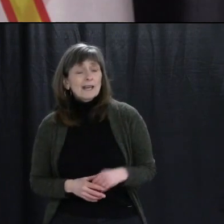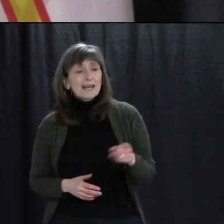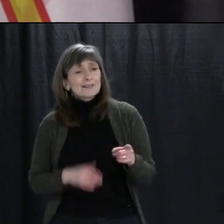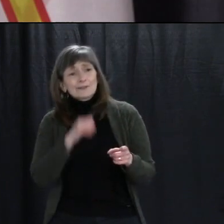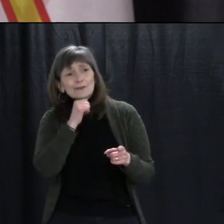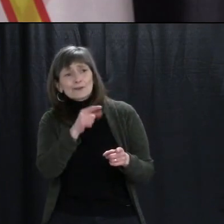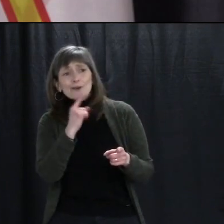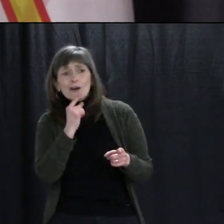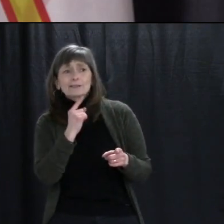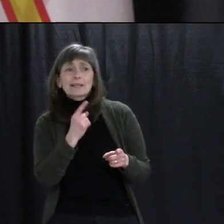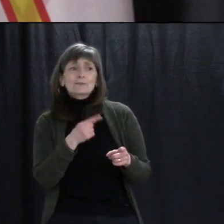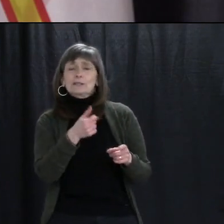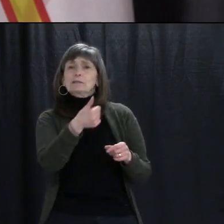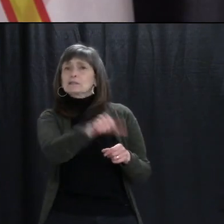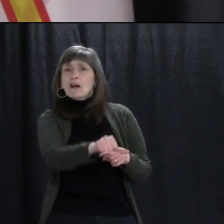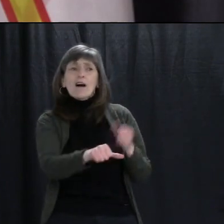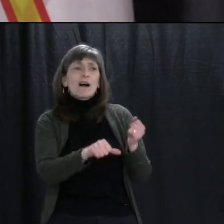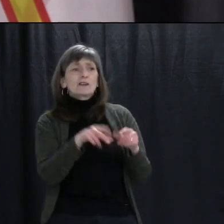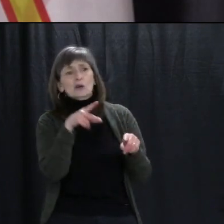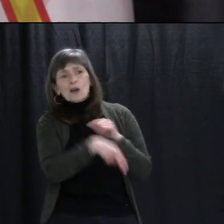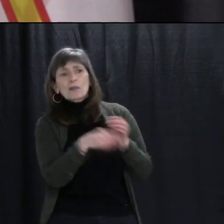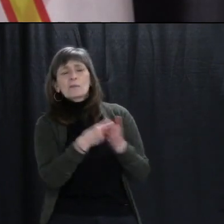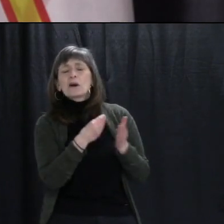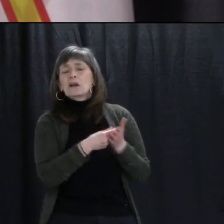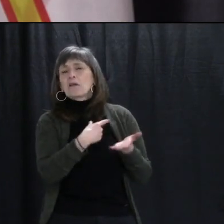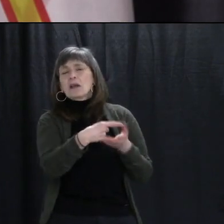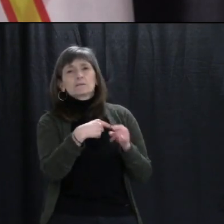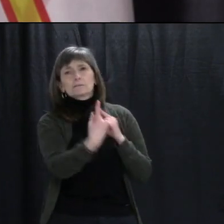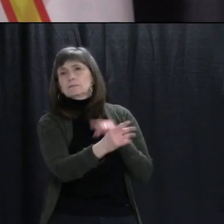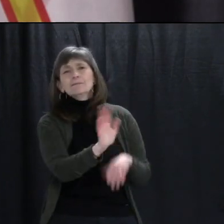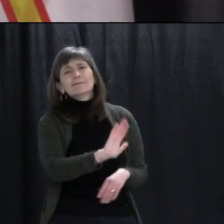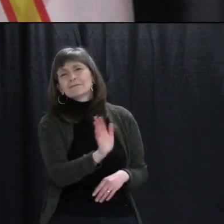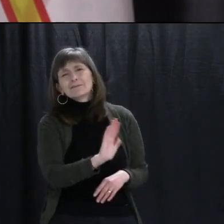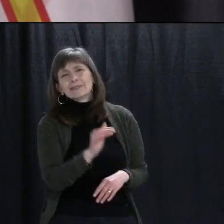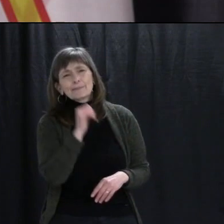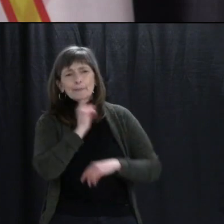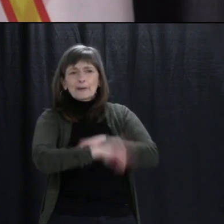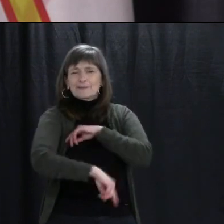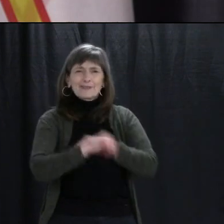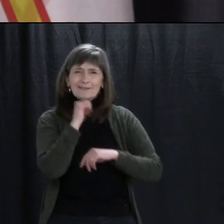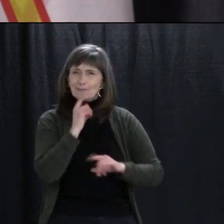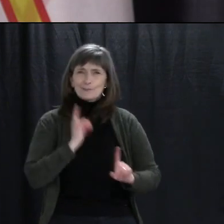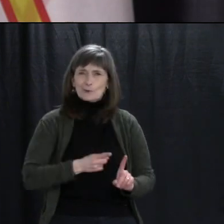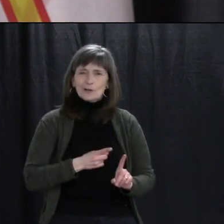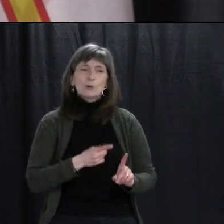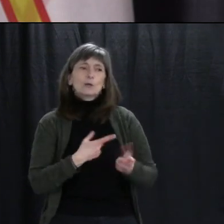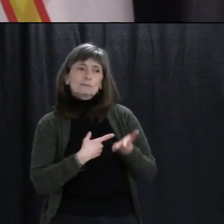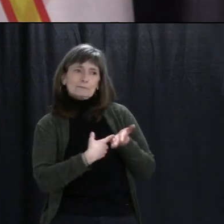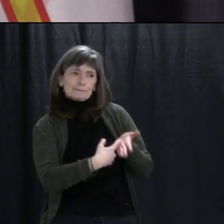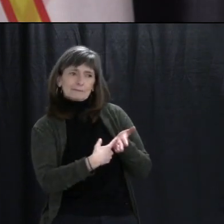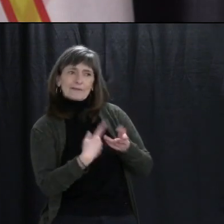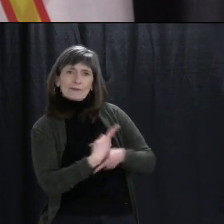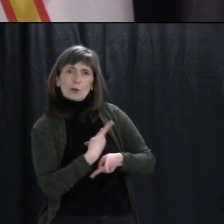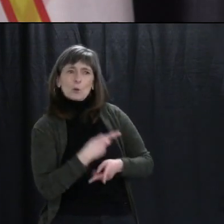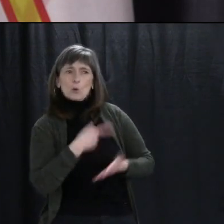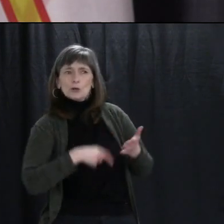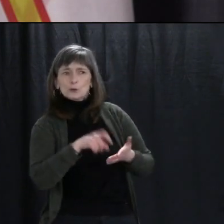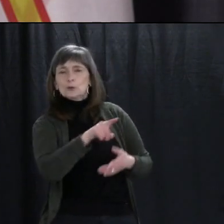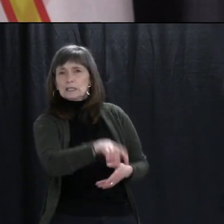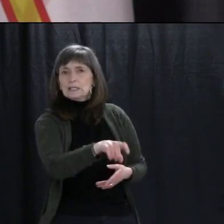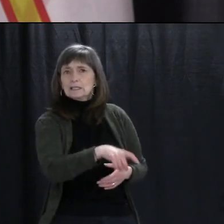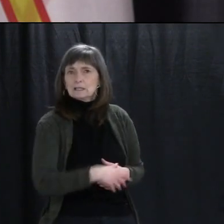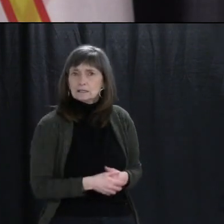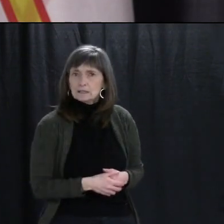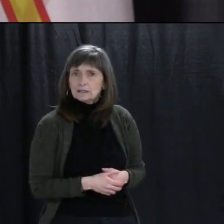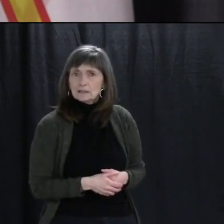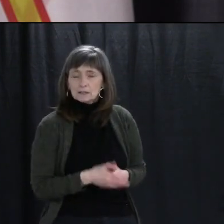offering to work together with them. So realize, that it's not penalties that we want to impose. All we're asking for,